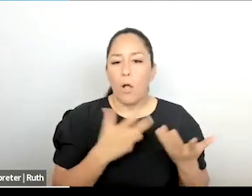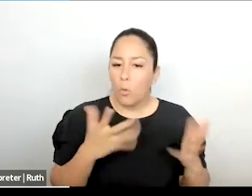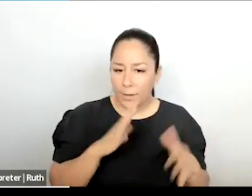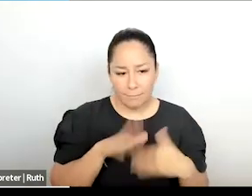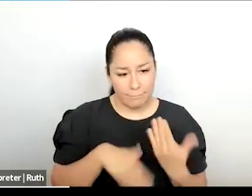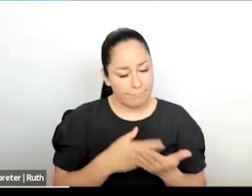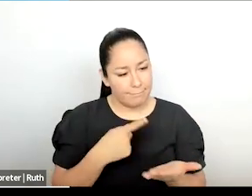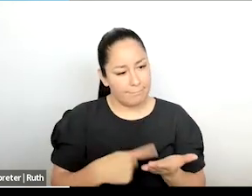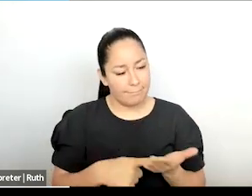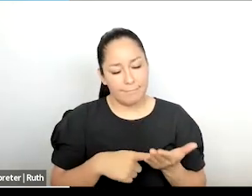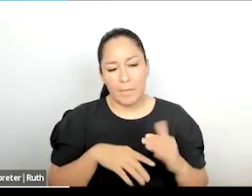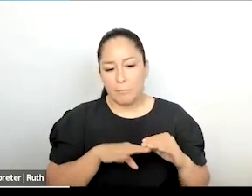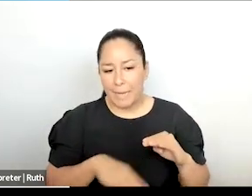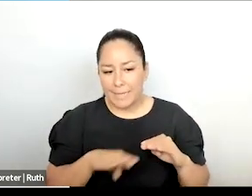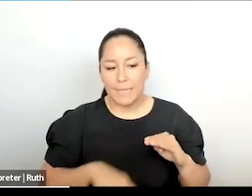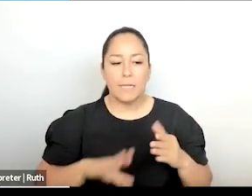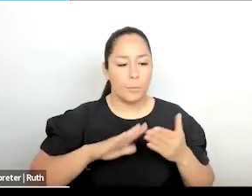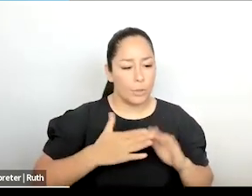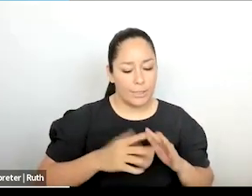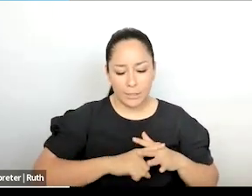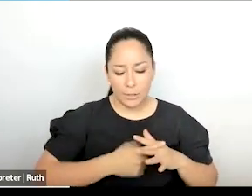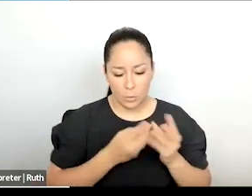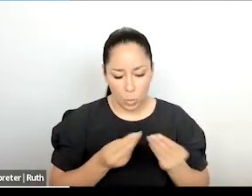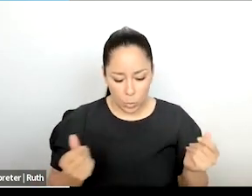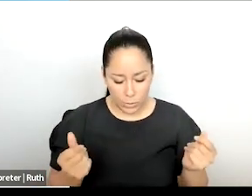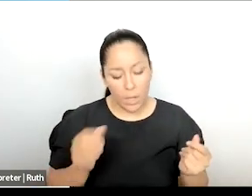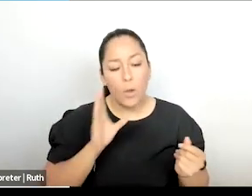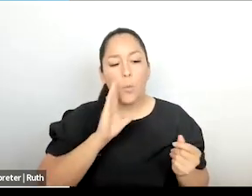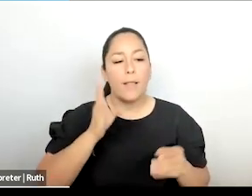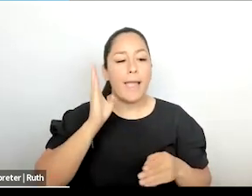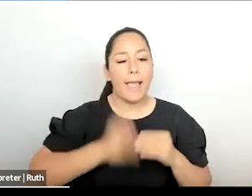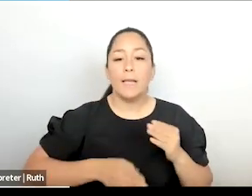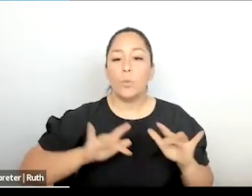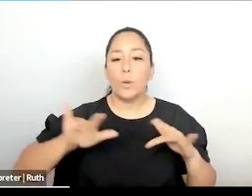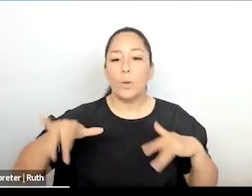of all of the basics of community-initiated solutions. We'll end our recording.